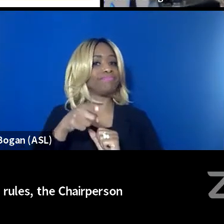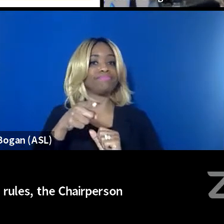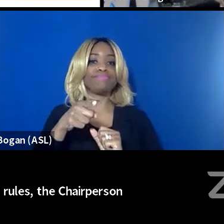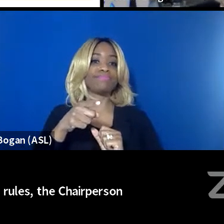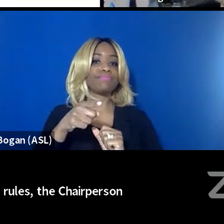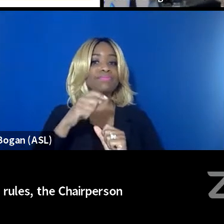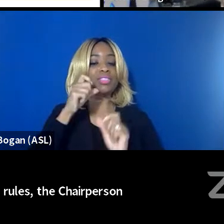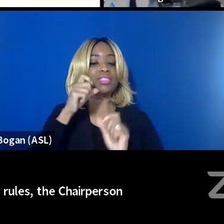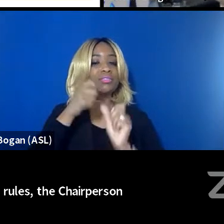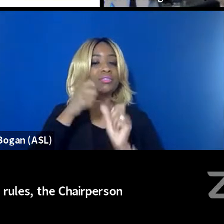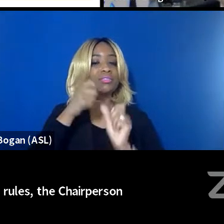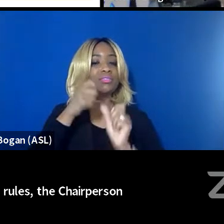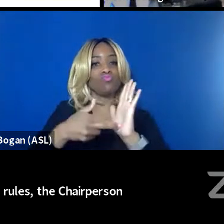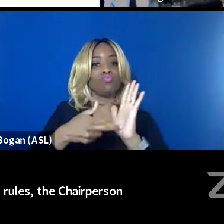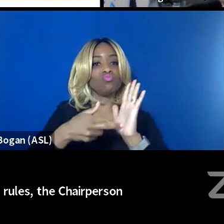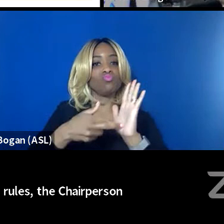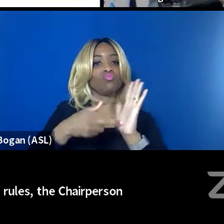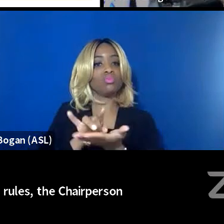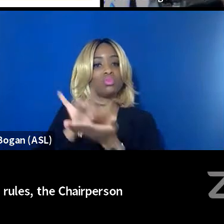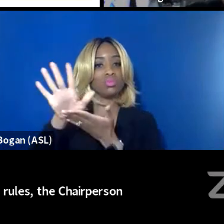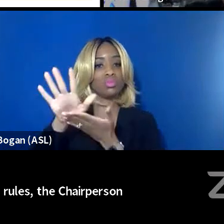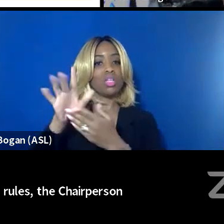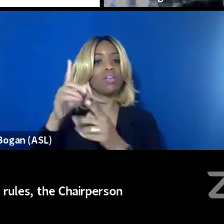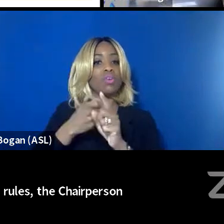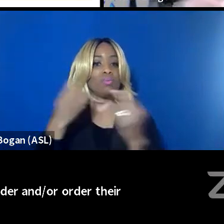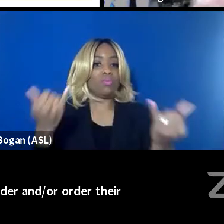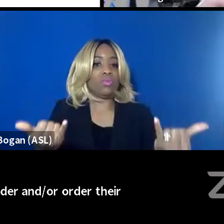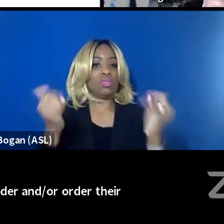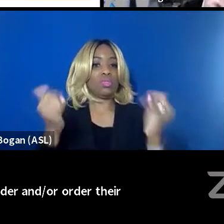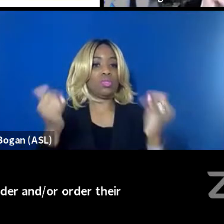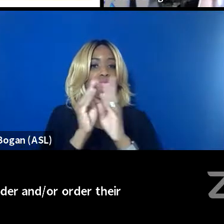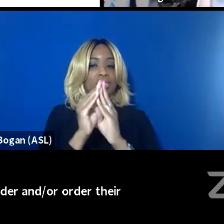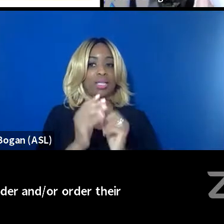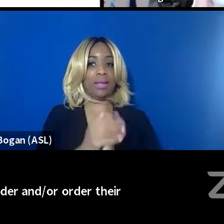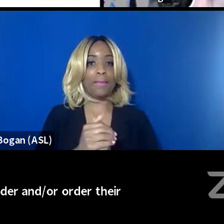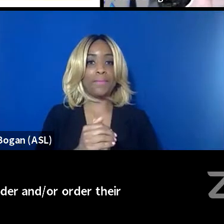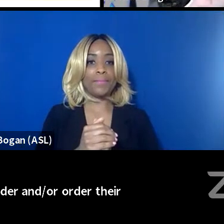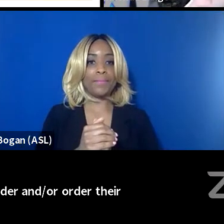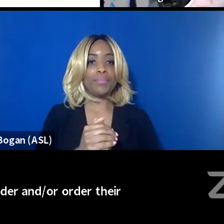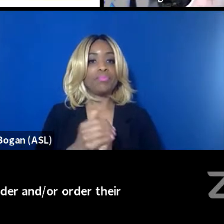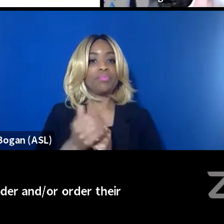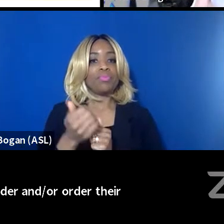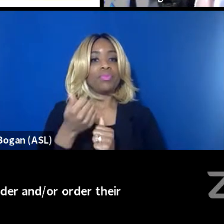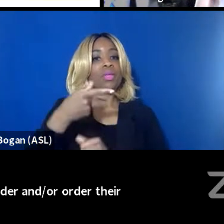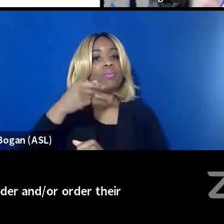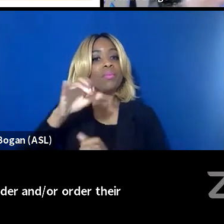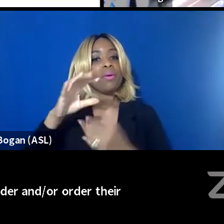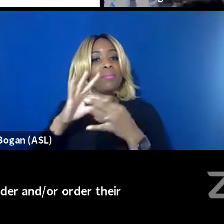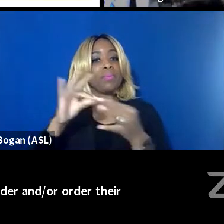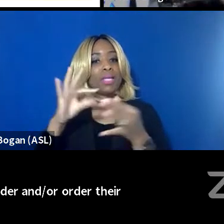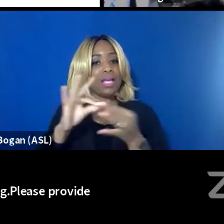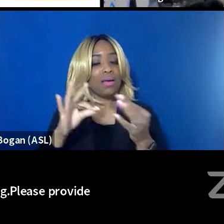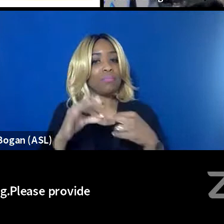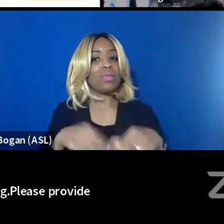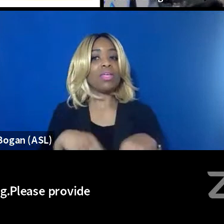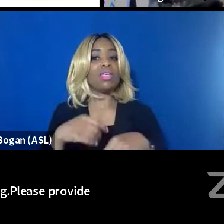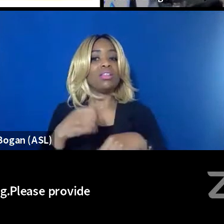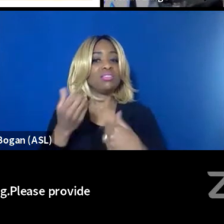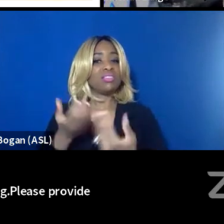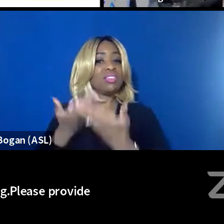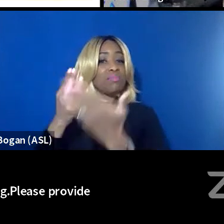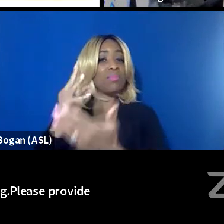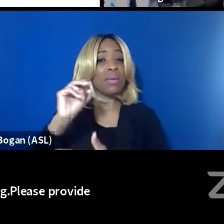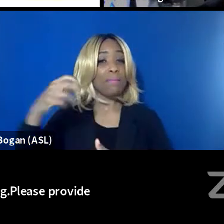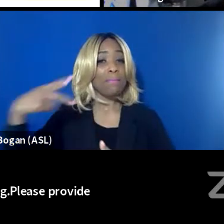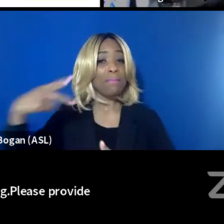order and or order their removal from the meeting. Please provide public comment and or submit your proposed maps